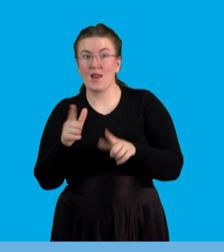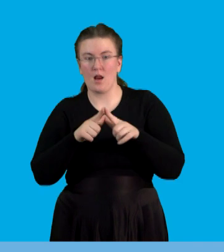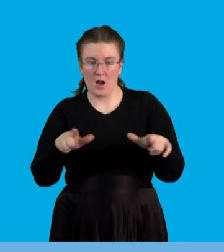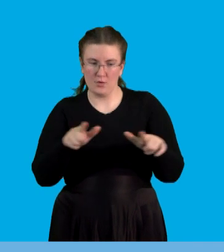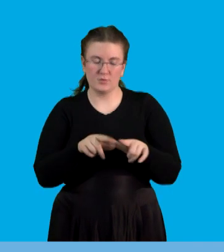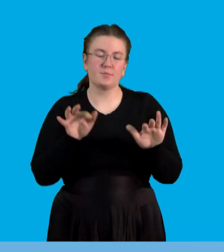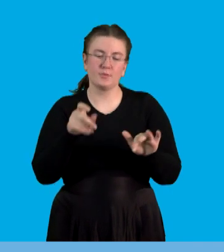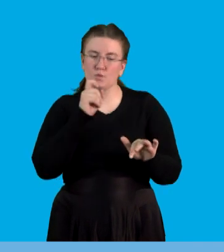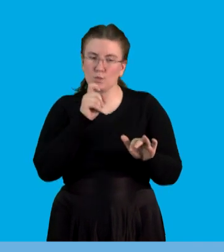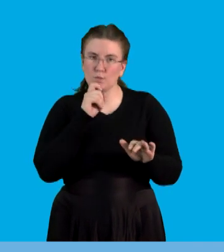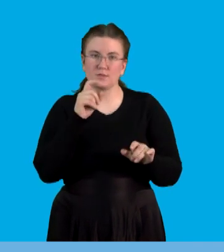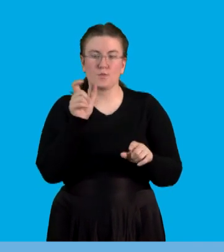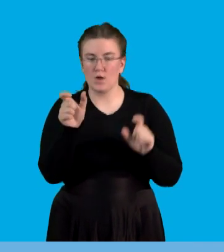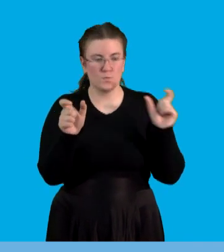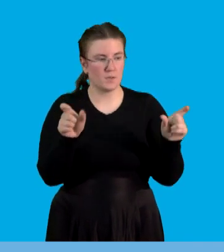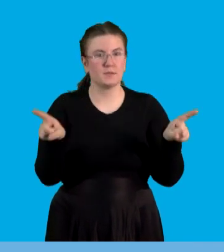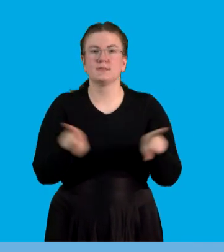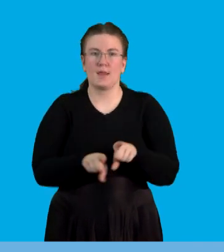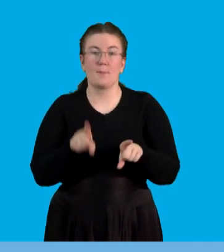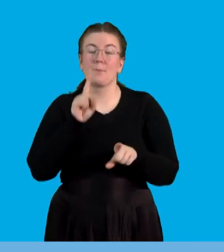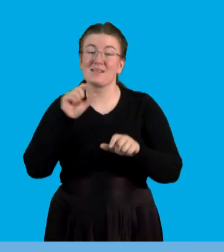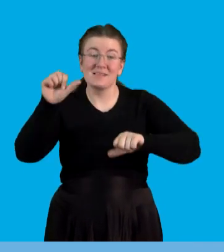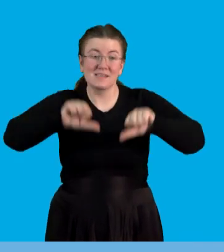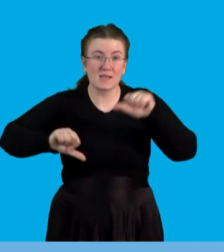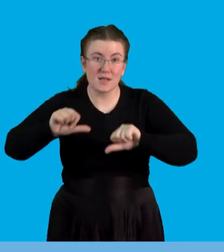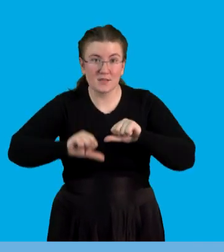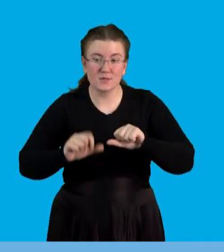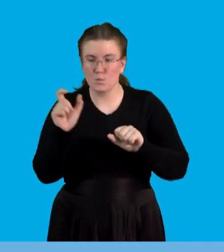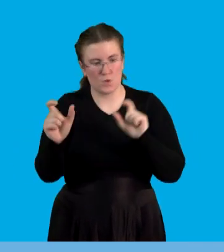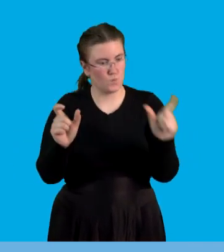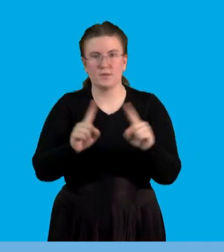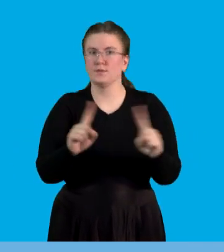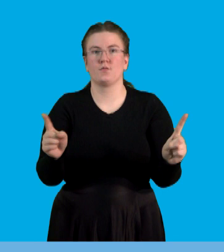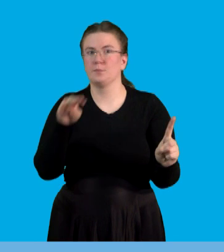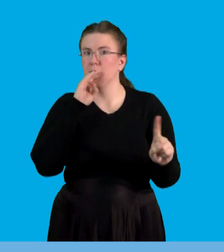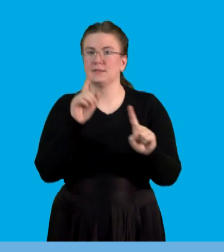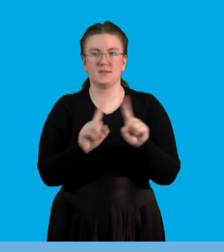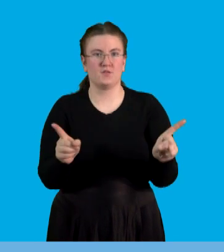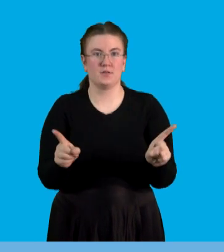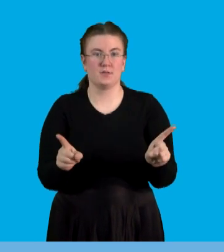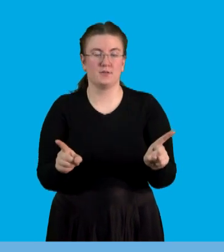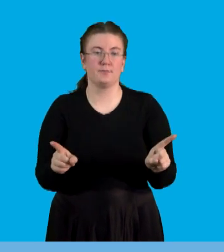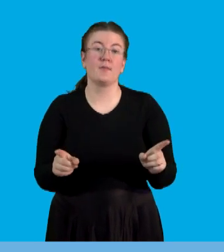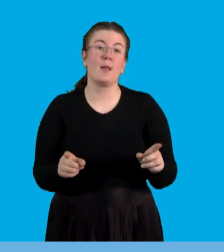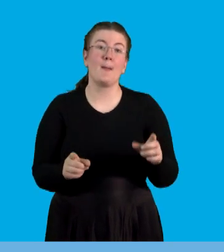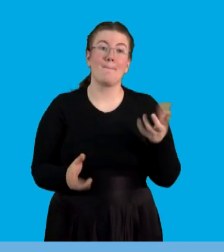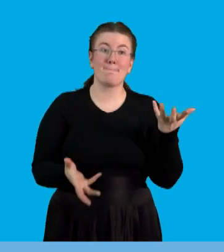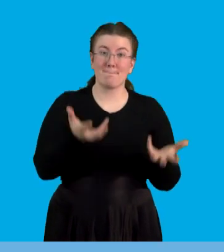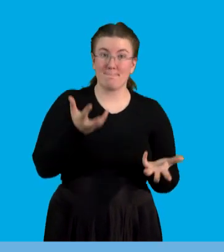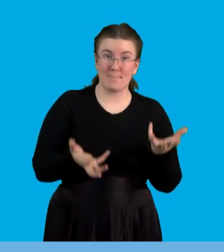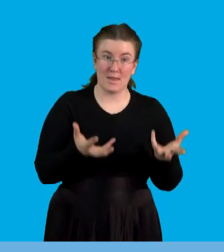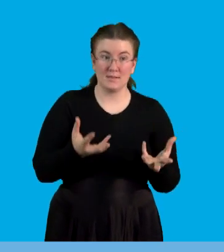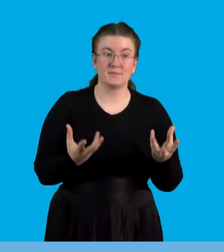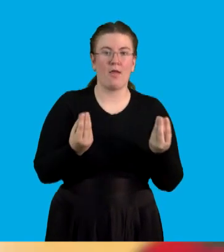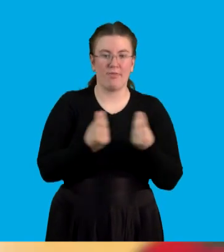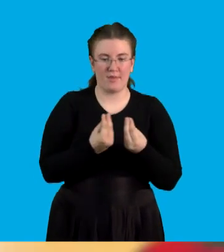often used interchangeably, but in science, they are two different terms with two different meanings. So the mass is actually the amount